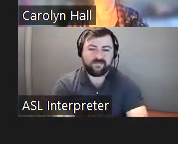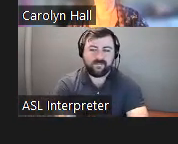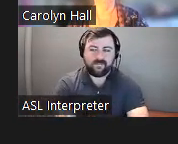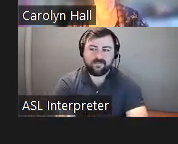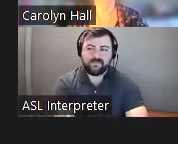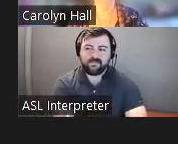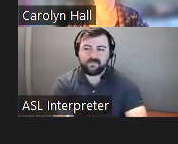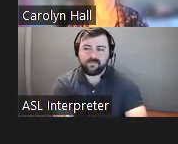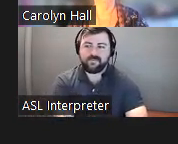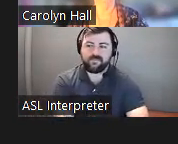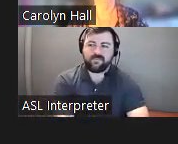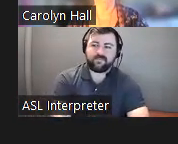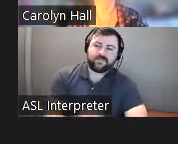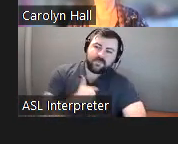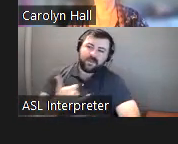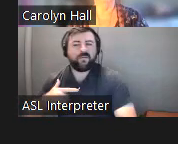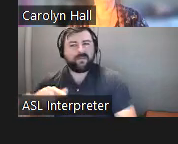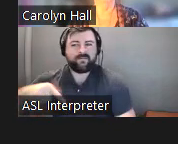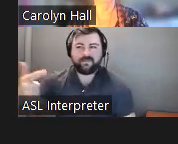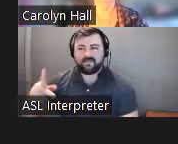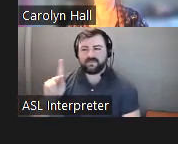I'm going to popcorn out to Catherine Washington.